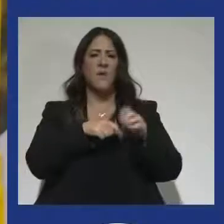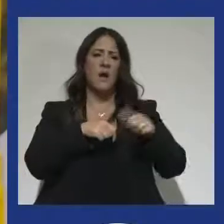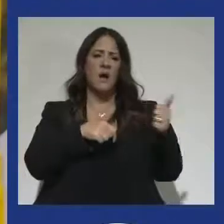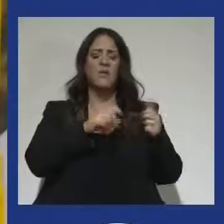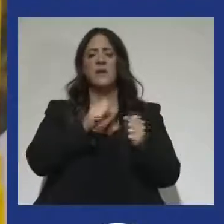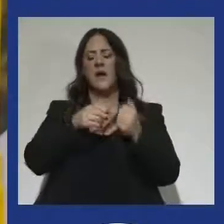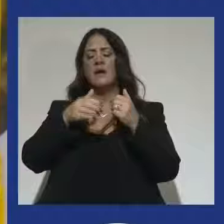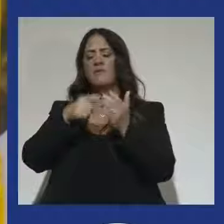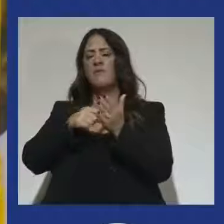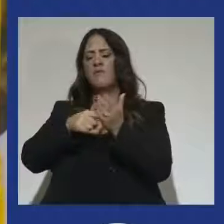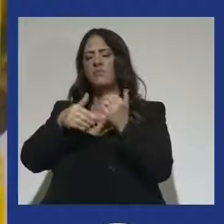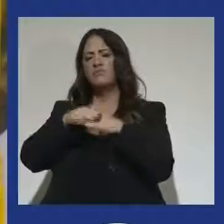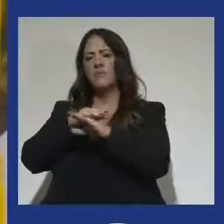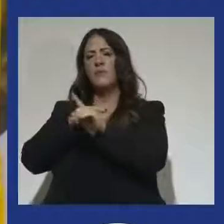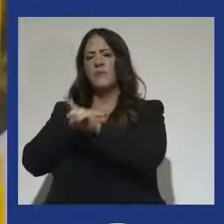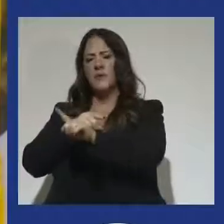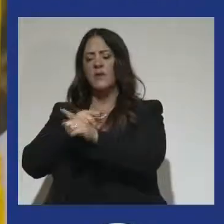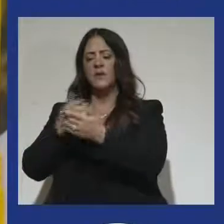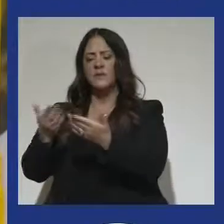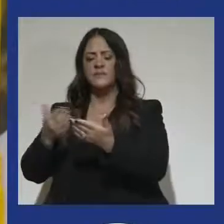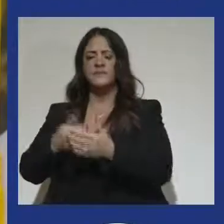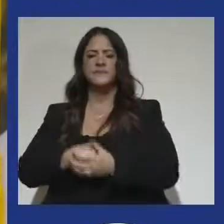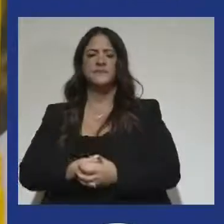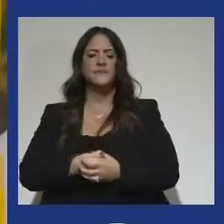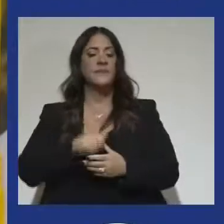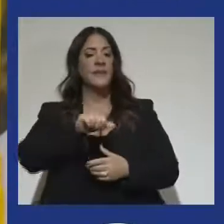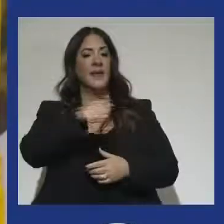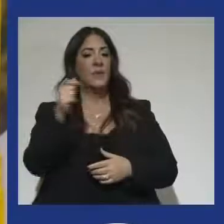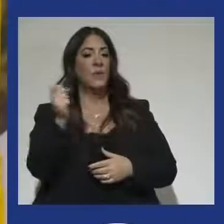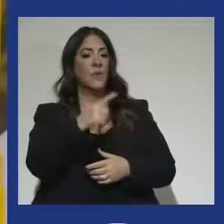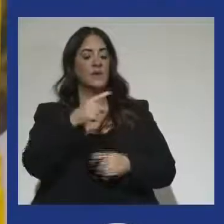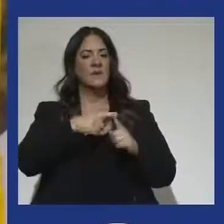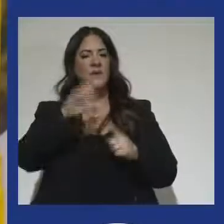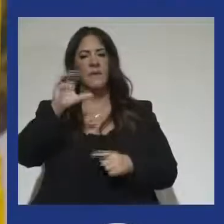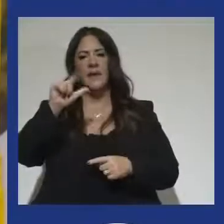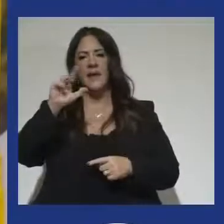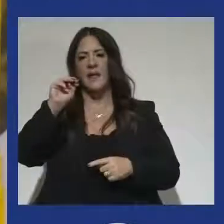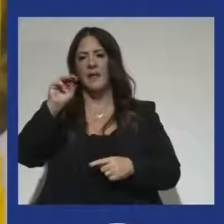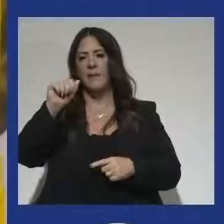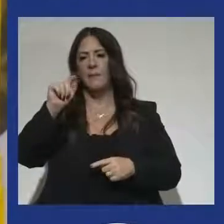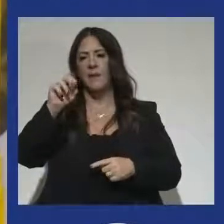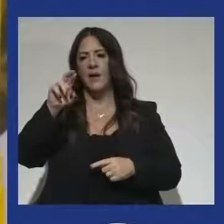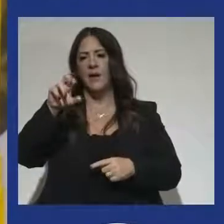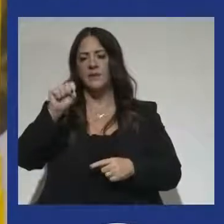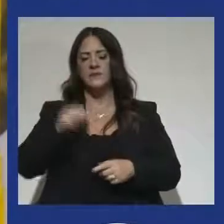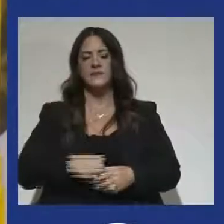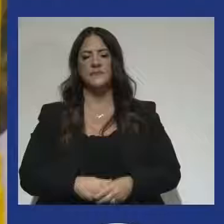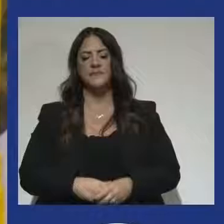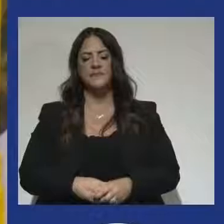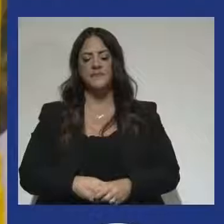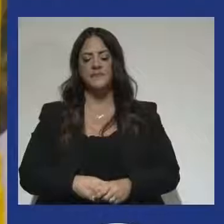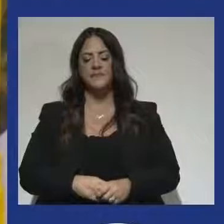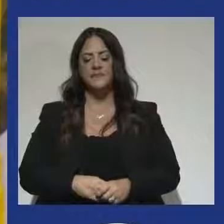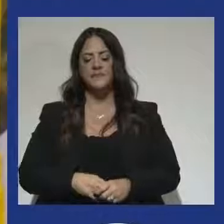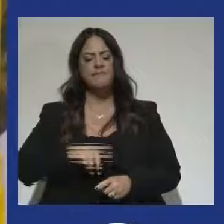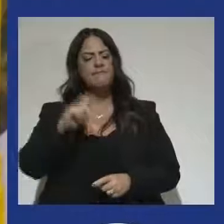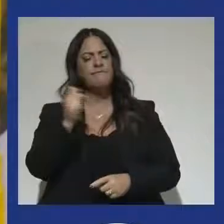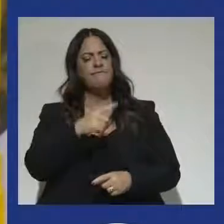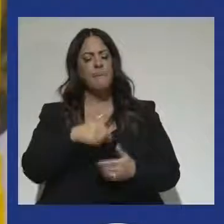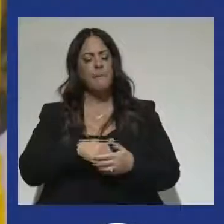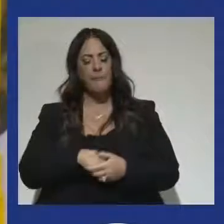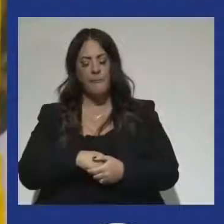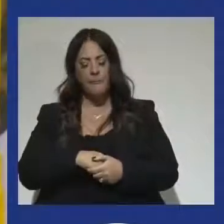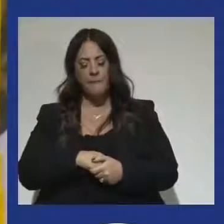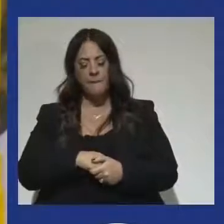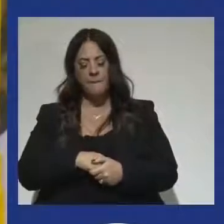Jackie Fox, Cal Matters. Yes. Hi there. So the budget document, thank you so much for